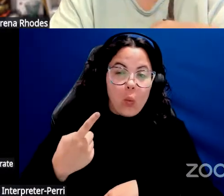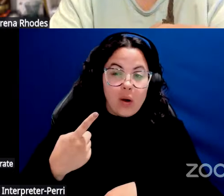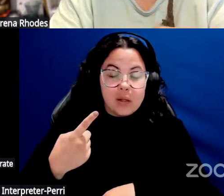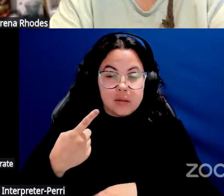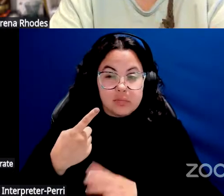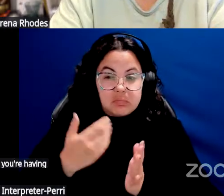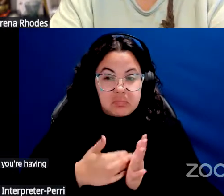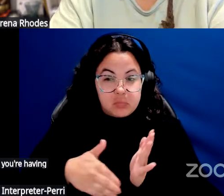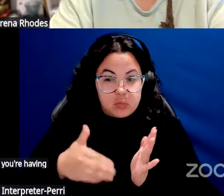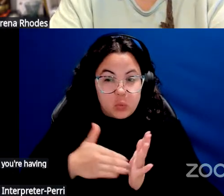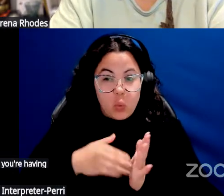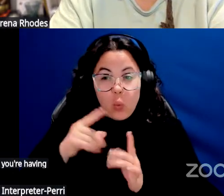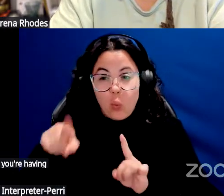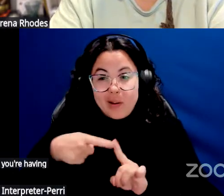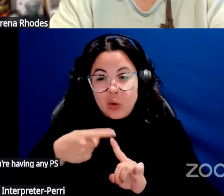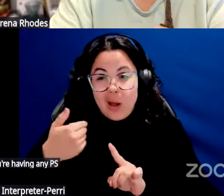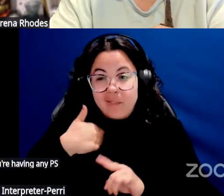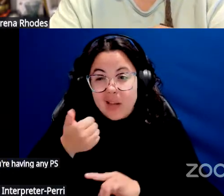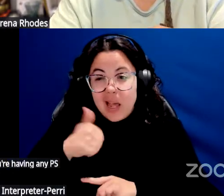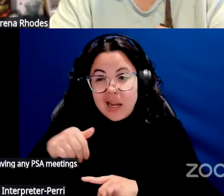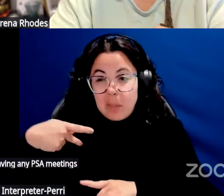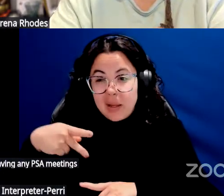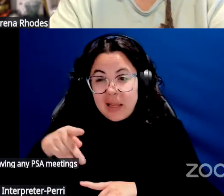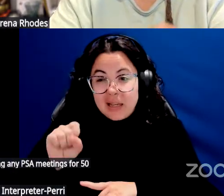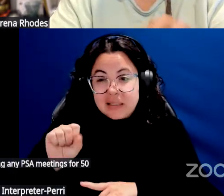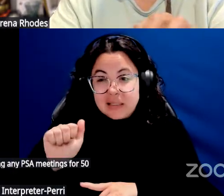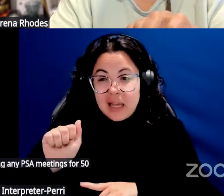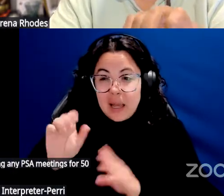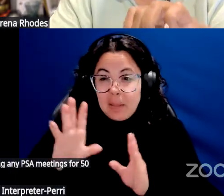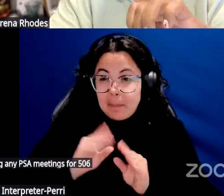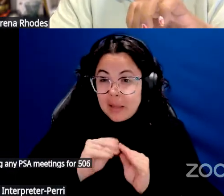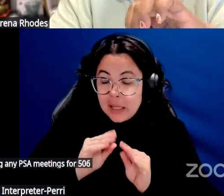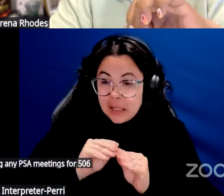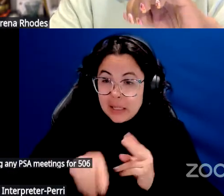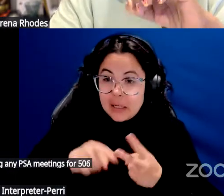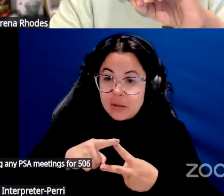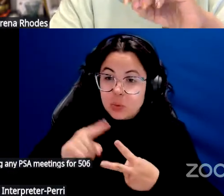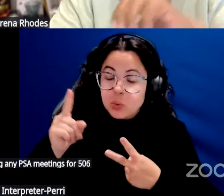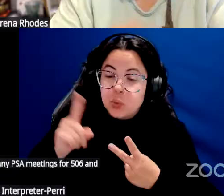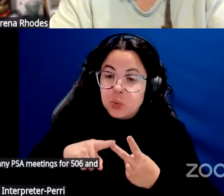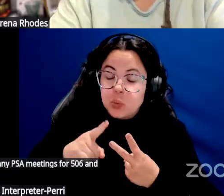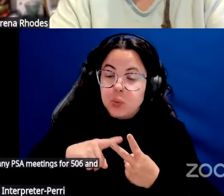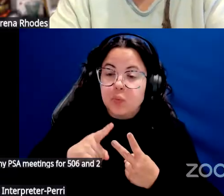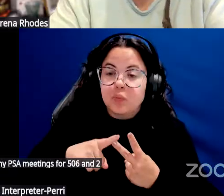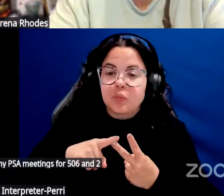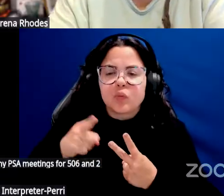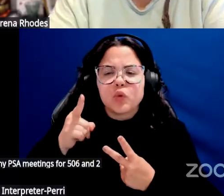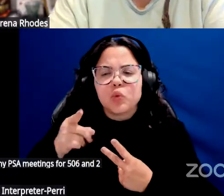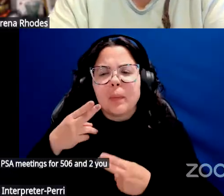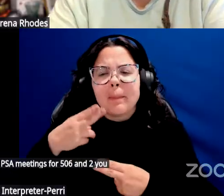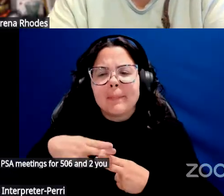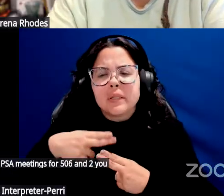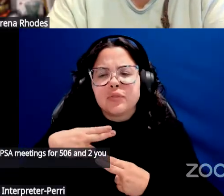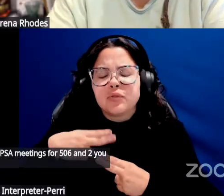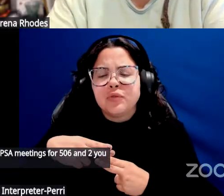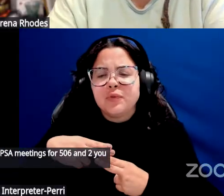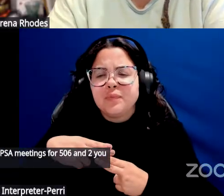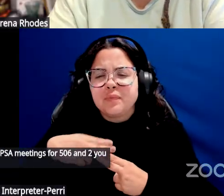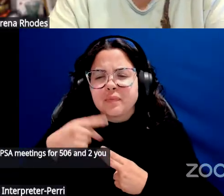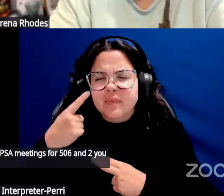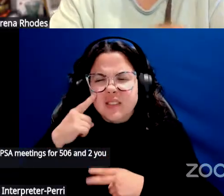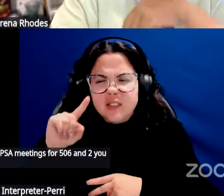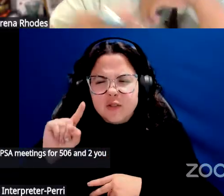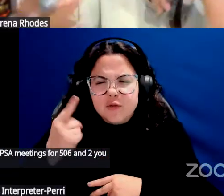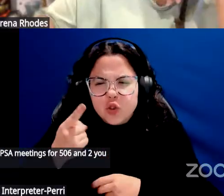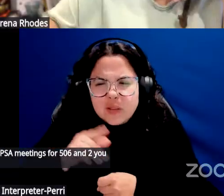having any PSA meetings for 506, and two, you mentioned that I believe the first